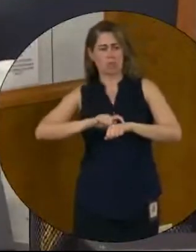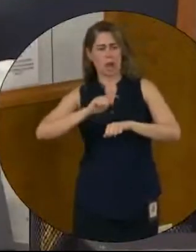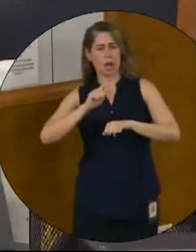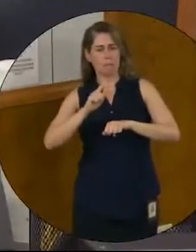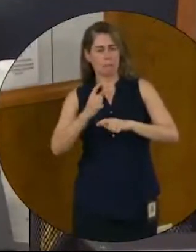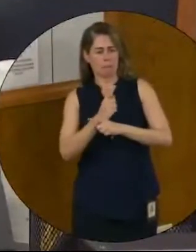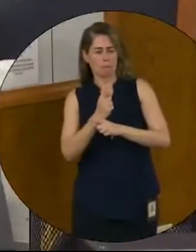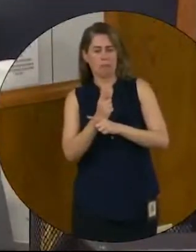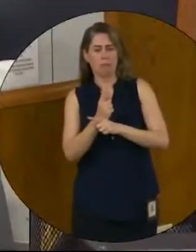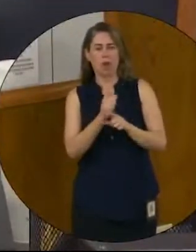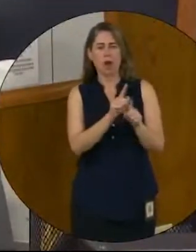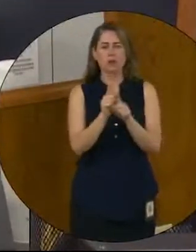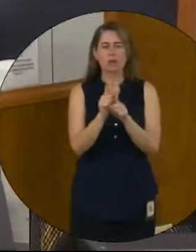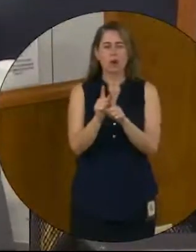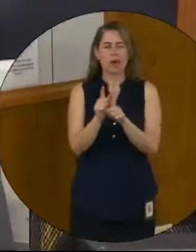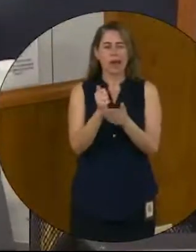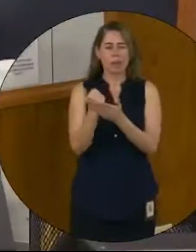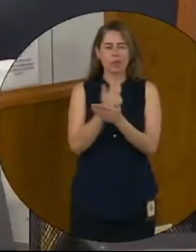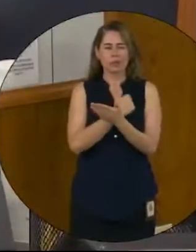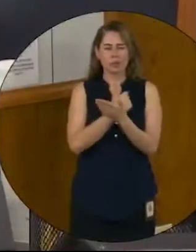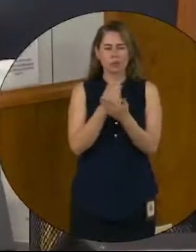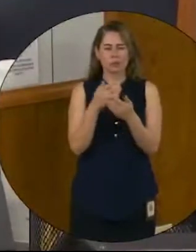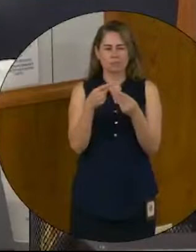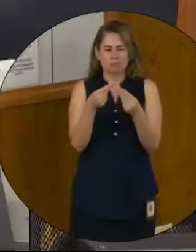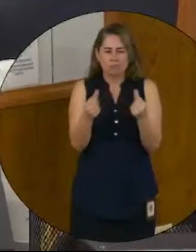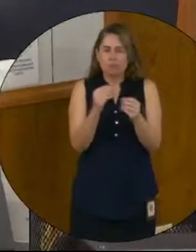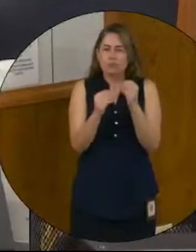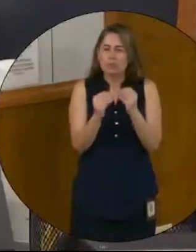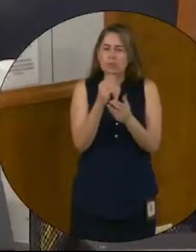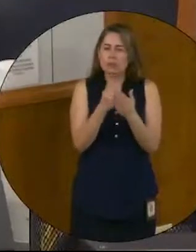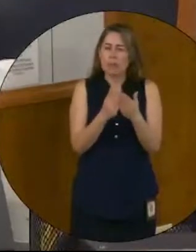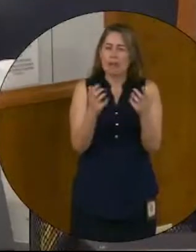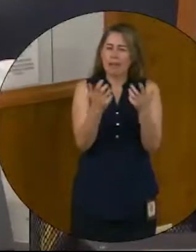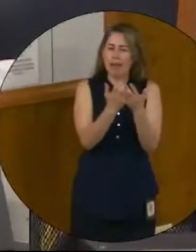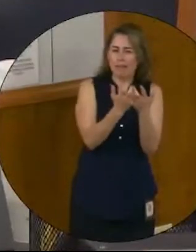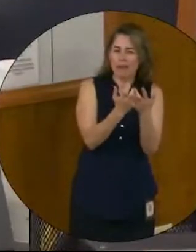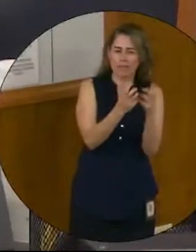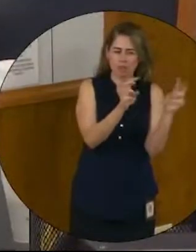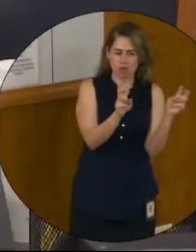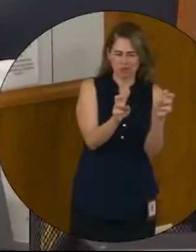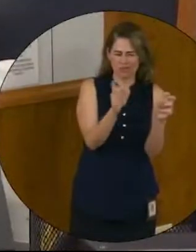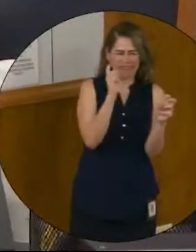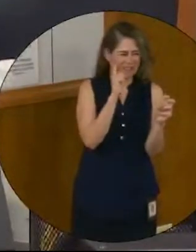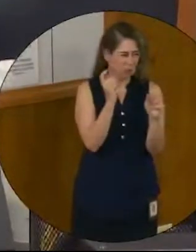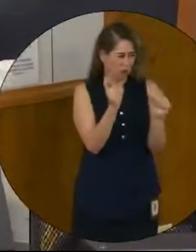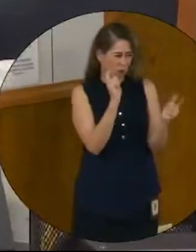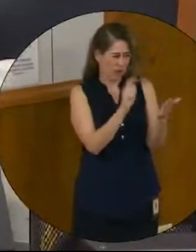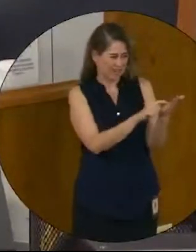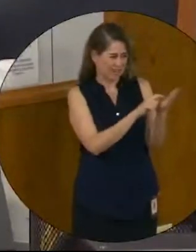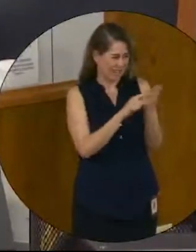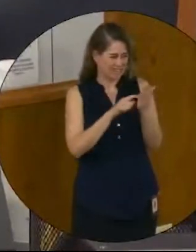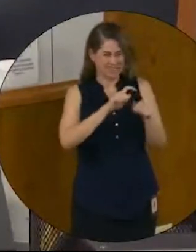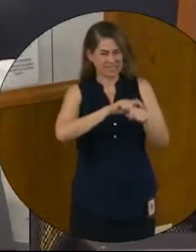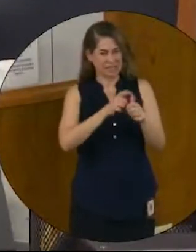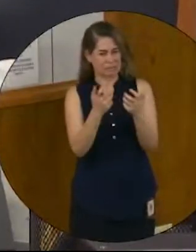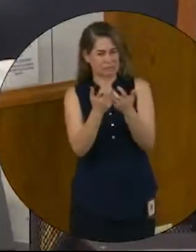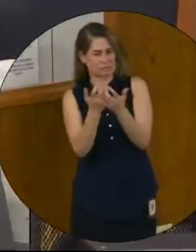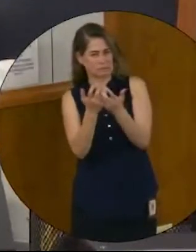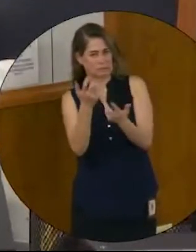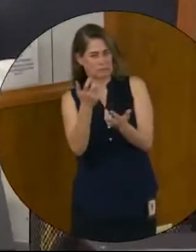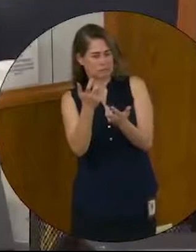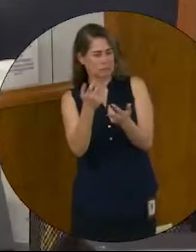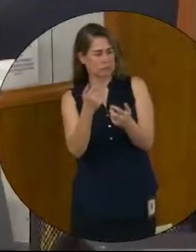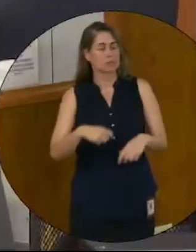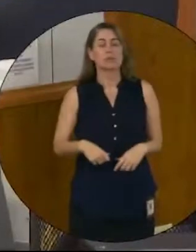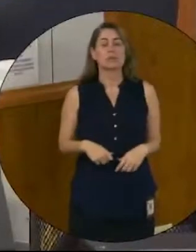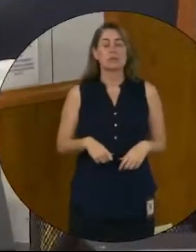of these alignment issues that I think everyone recognizes. So I am also keeping in